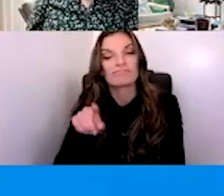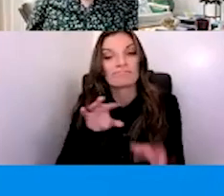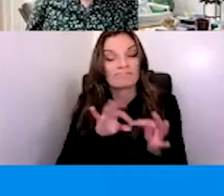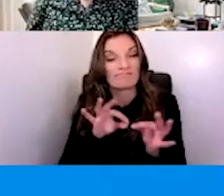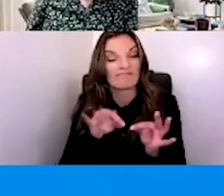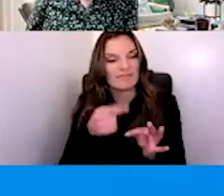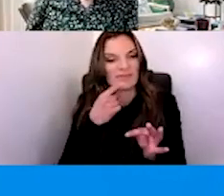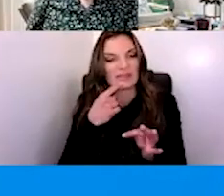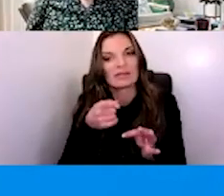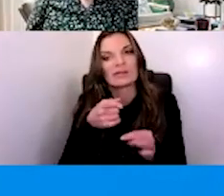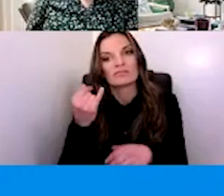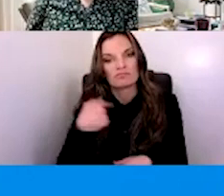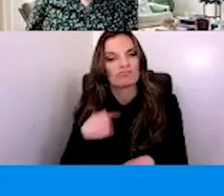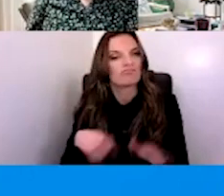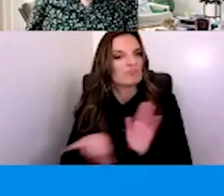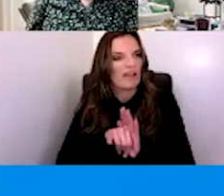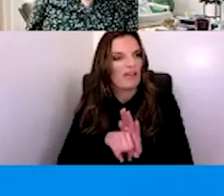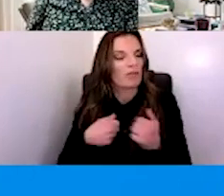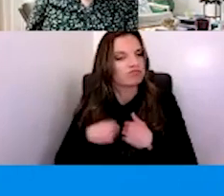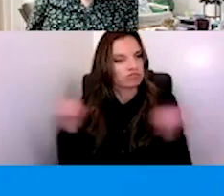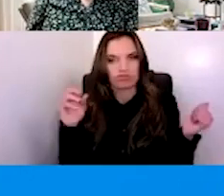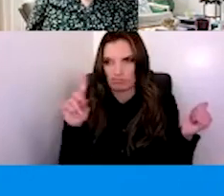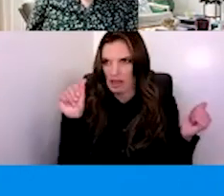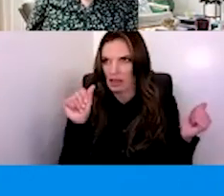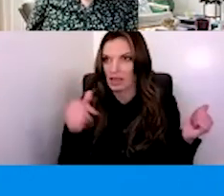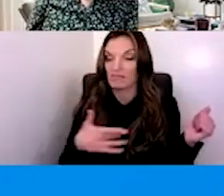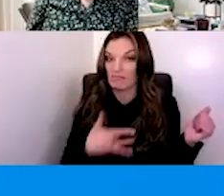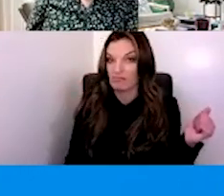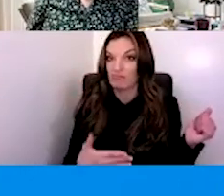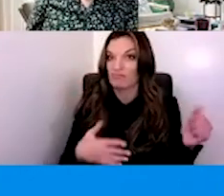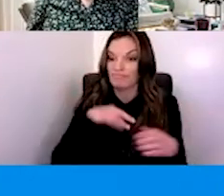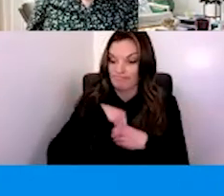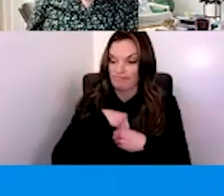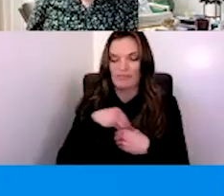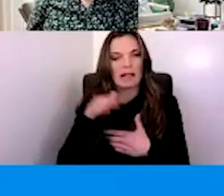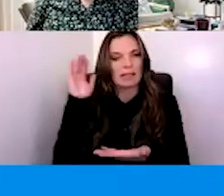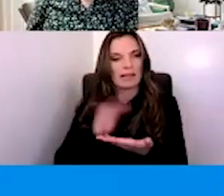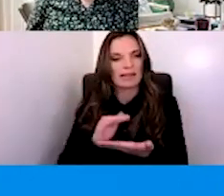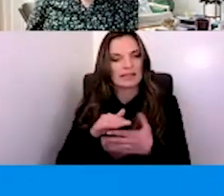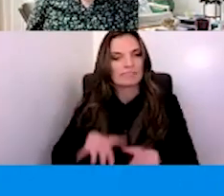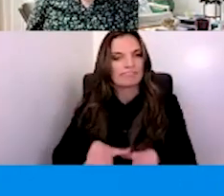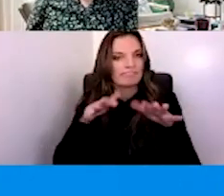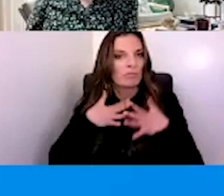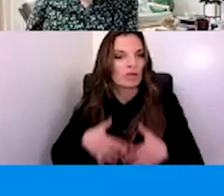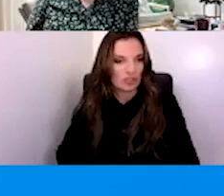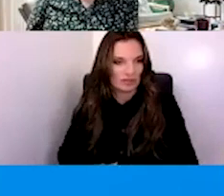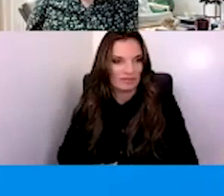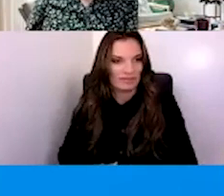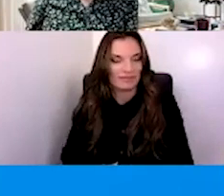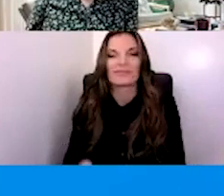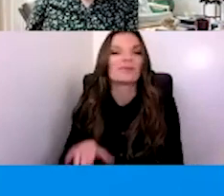lower rates of anxiety and depression, and that a disability identity affirms disability rather than denies